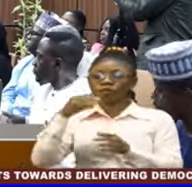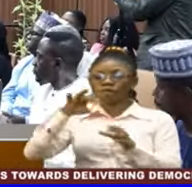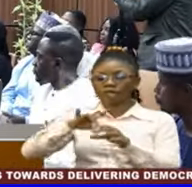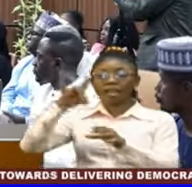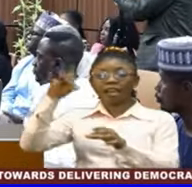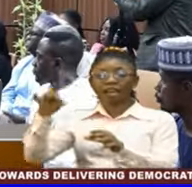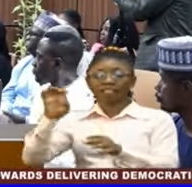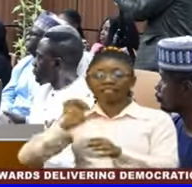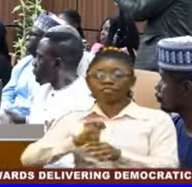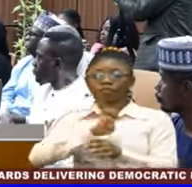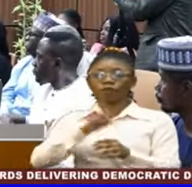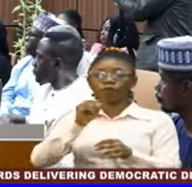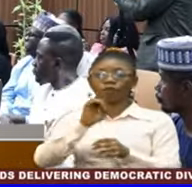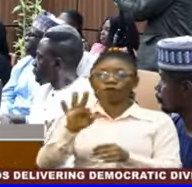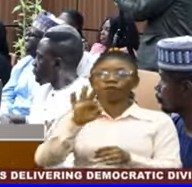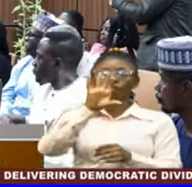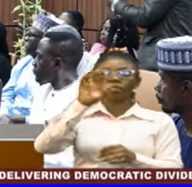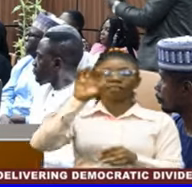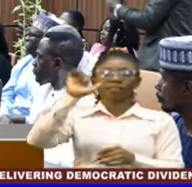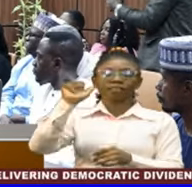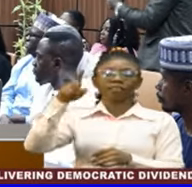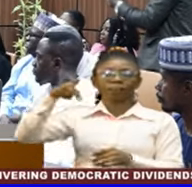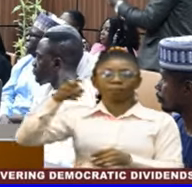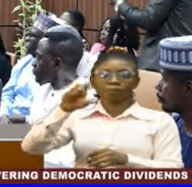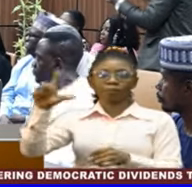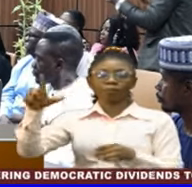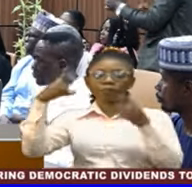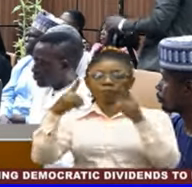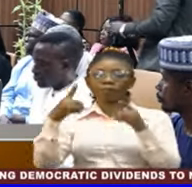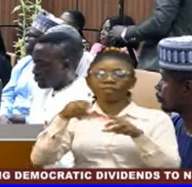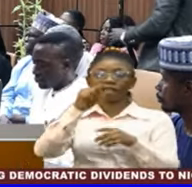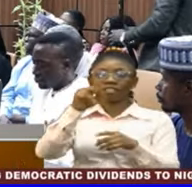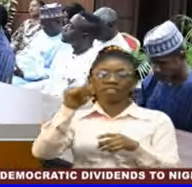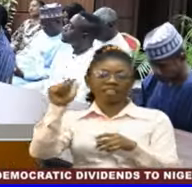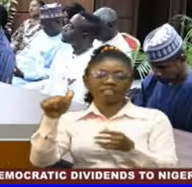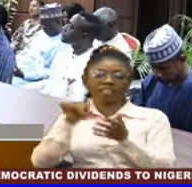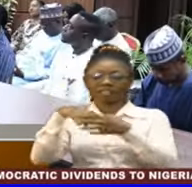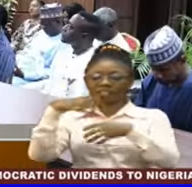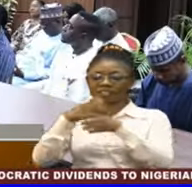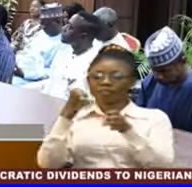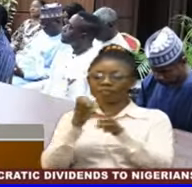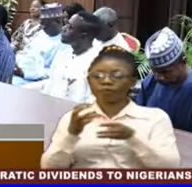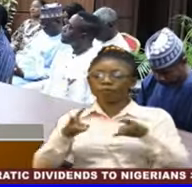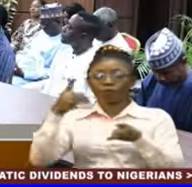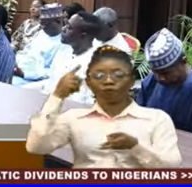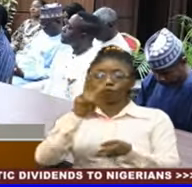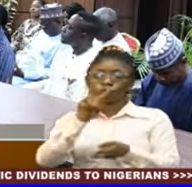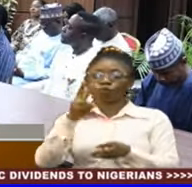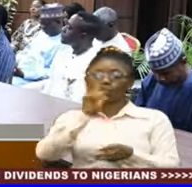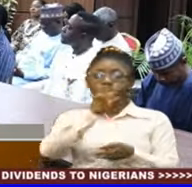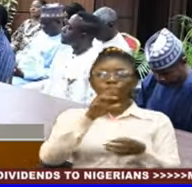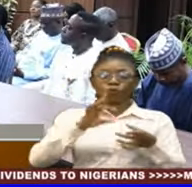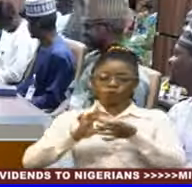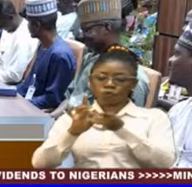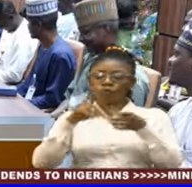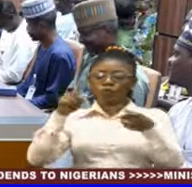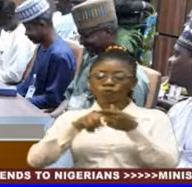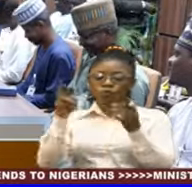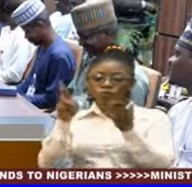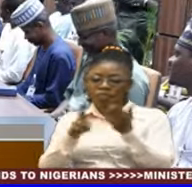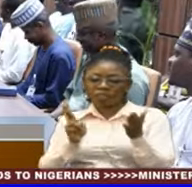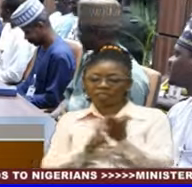the chapels of NTA, NUJ and RATAO. It also created an avenue for the two unions to register